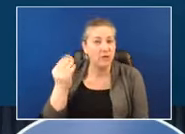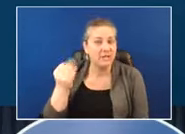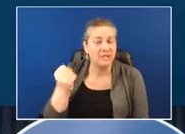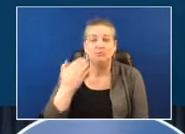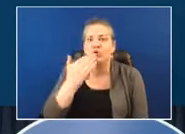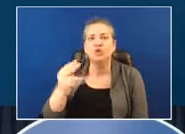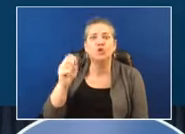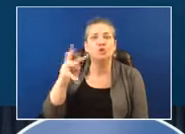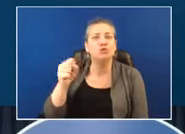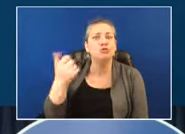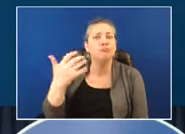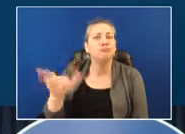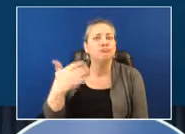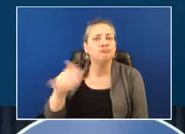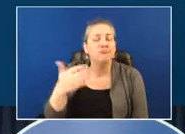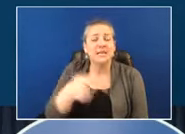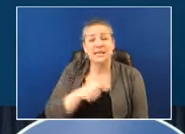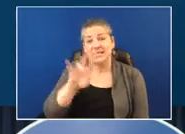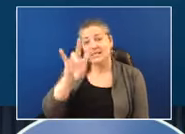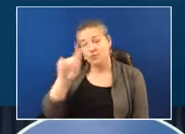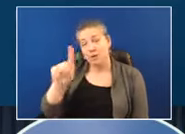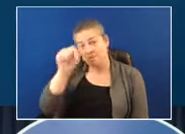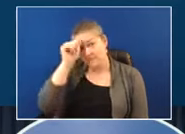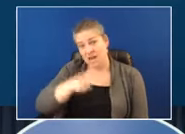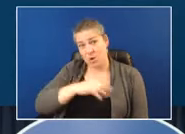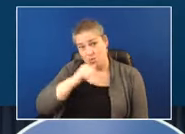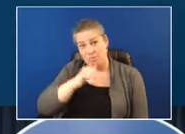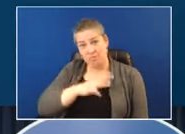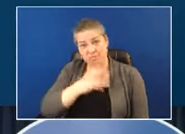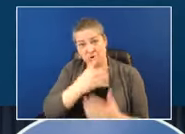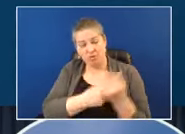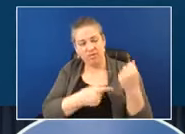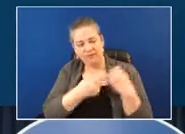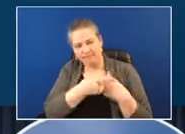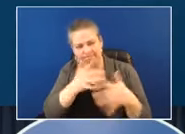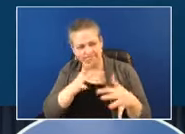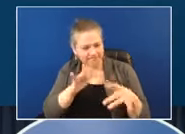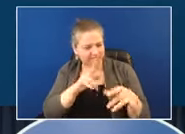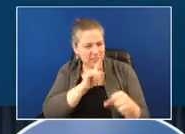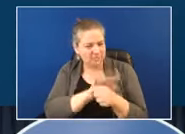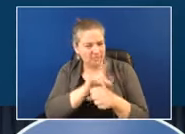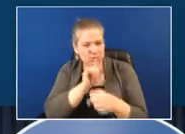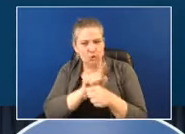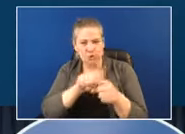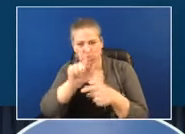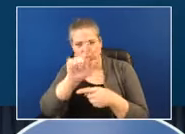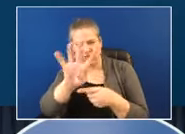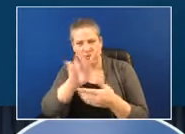These 71 men and women committed and succeeded to 24 weeks of some of the most